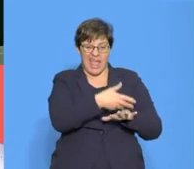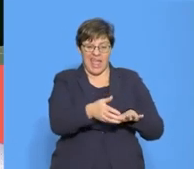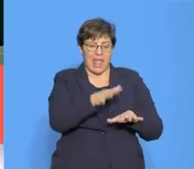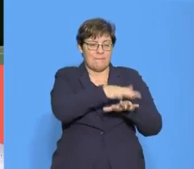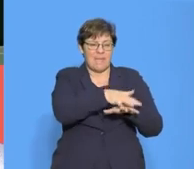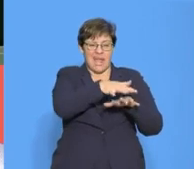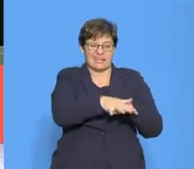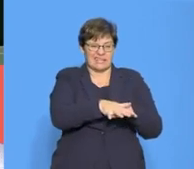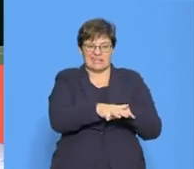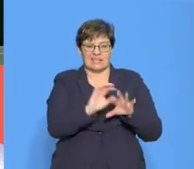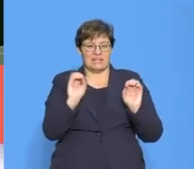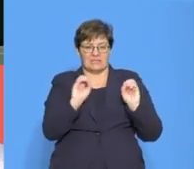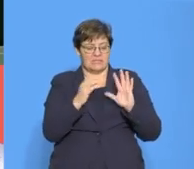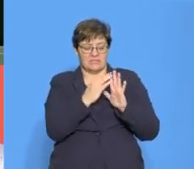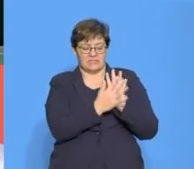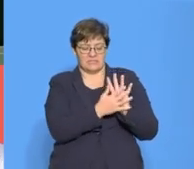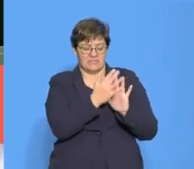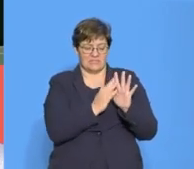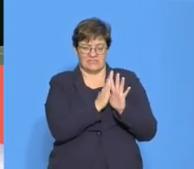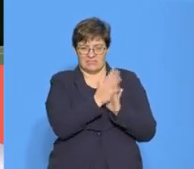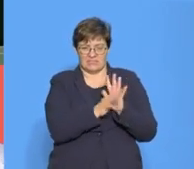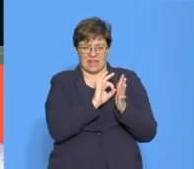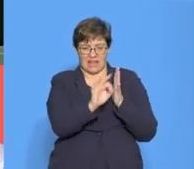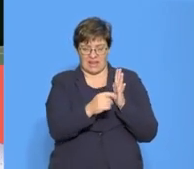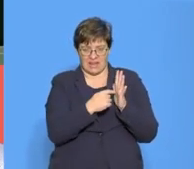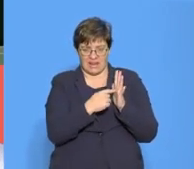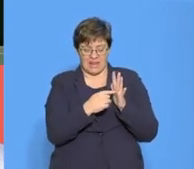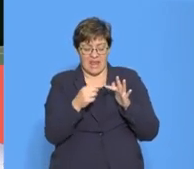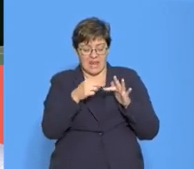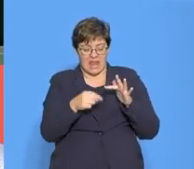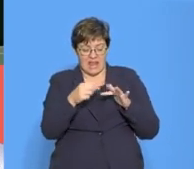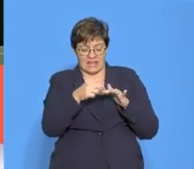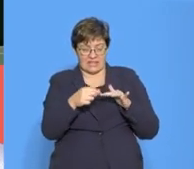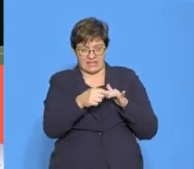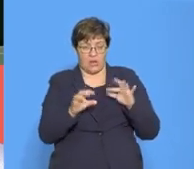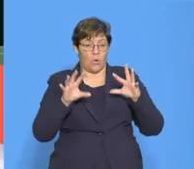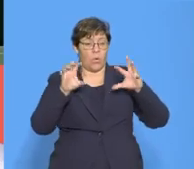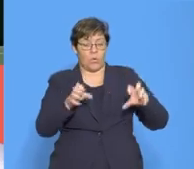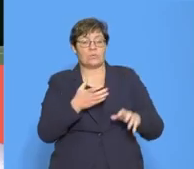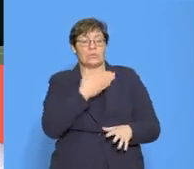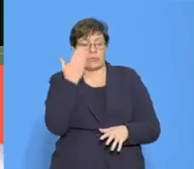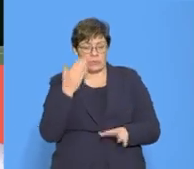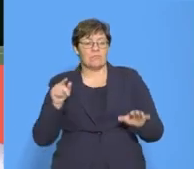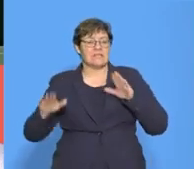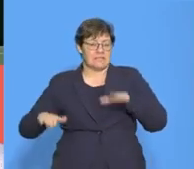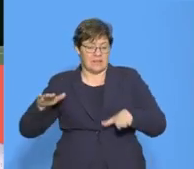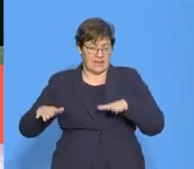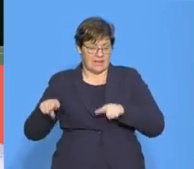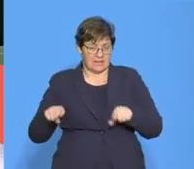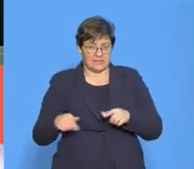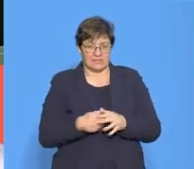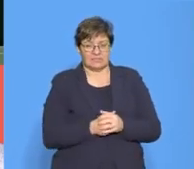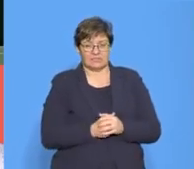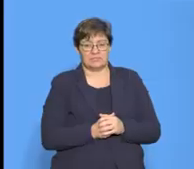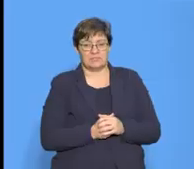hair or we don't have padding or anything like that on our fingertips. We also have nails and we don't have claws.